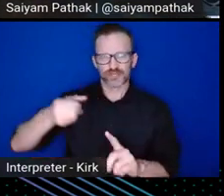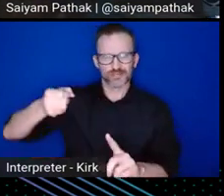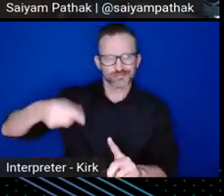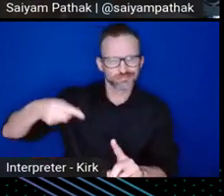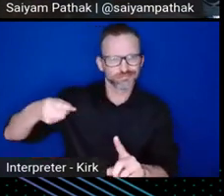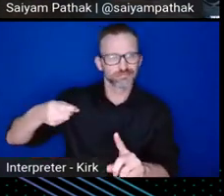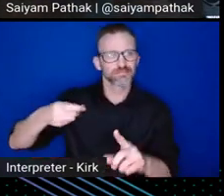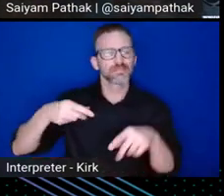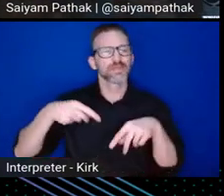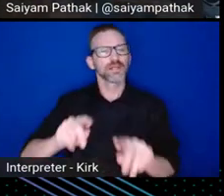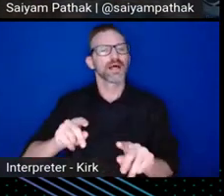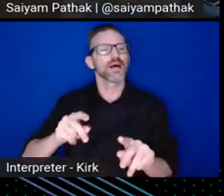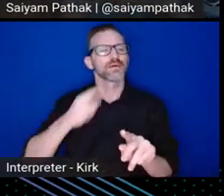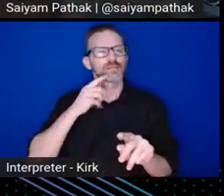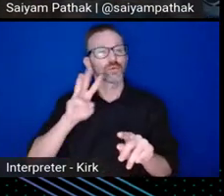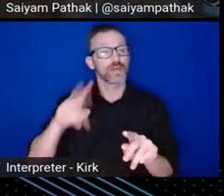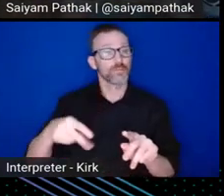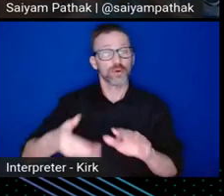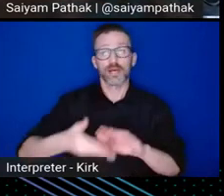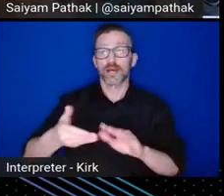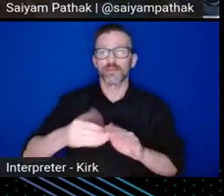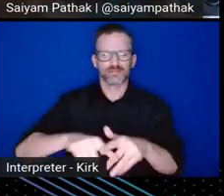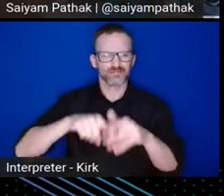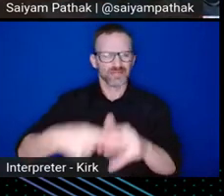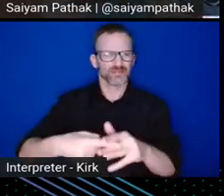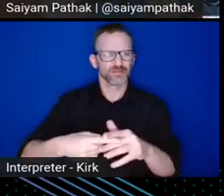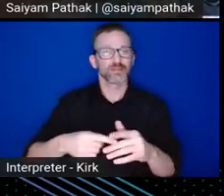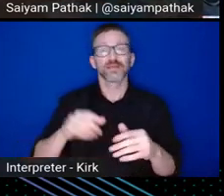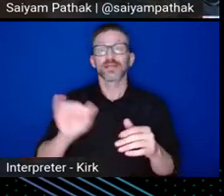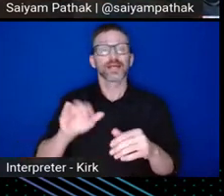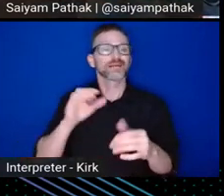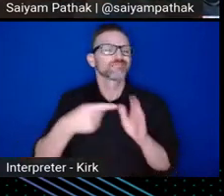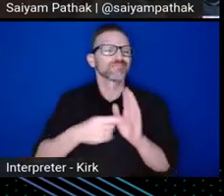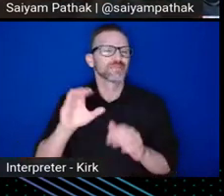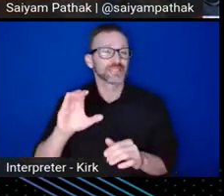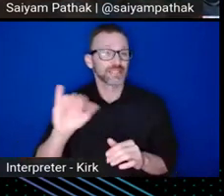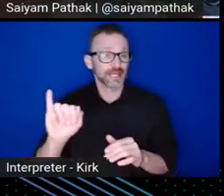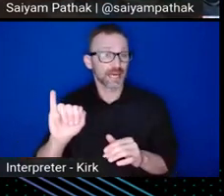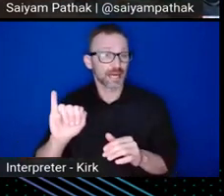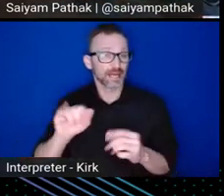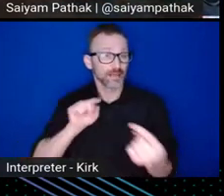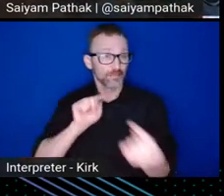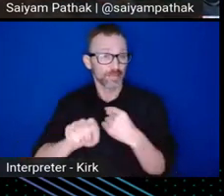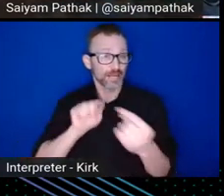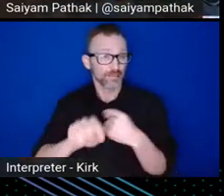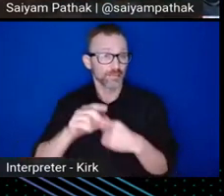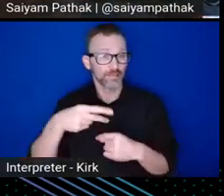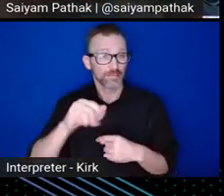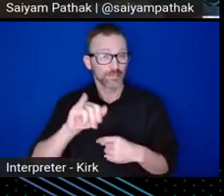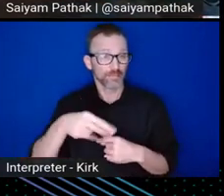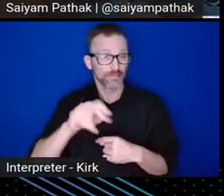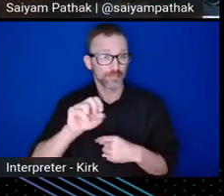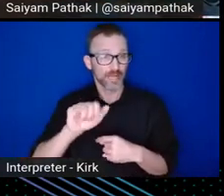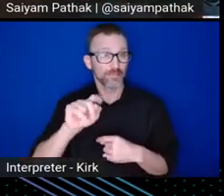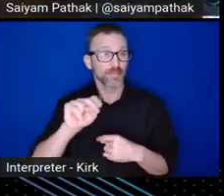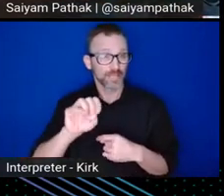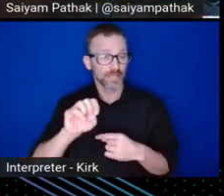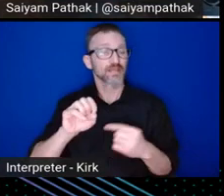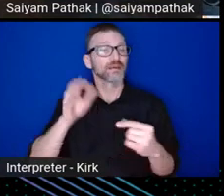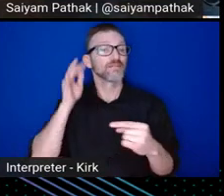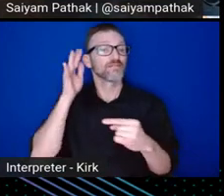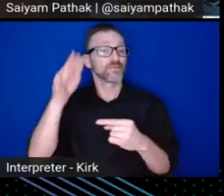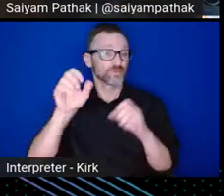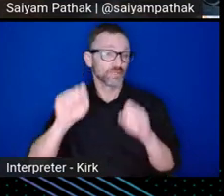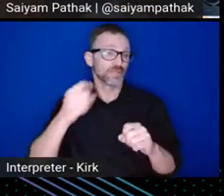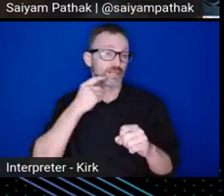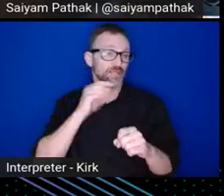to execute a waypoint operation when you talk about a CI pipeline. So you can configure a trigger. Right now it's only gRPC, but in future it will be HTTP as